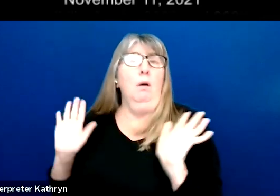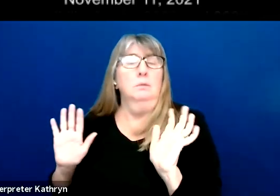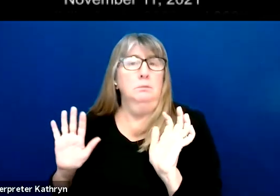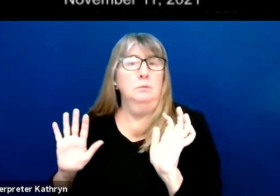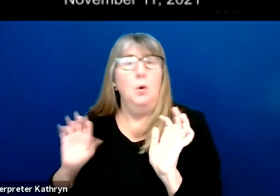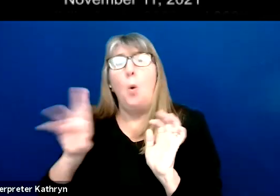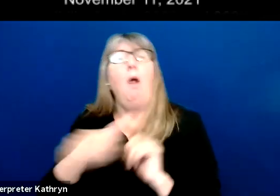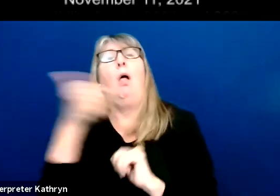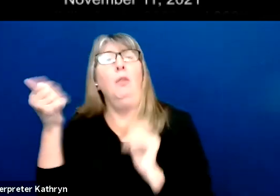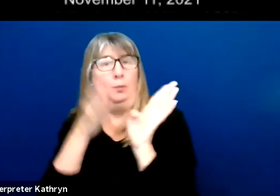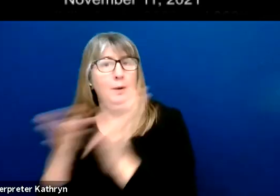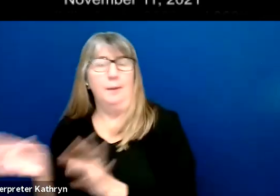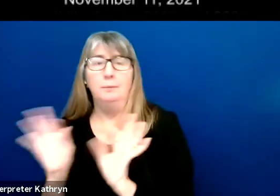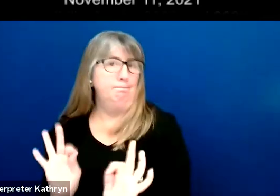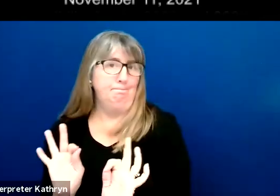plan.